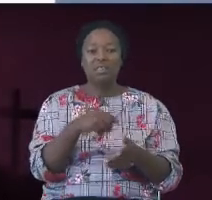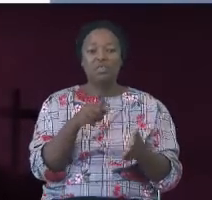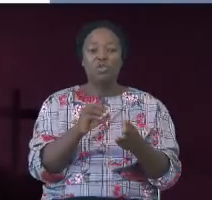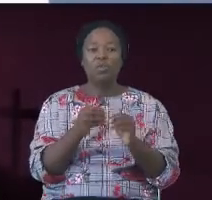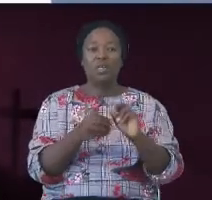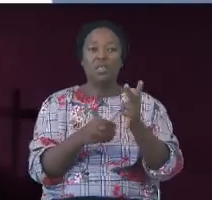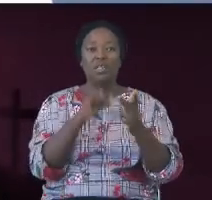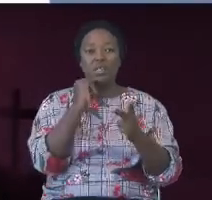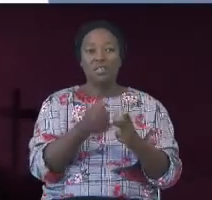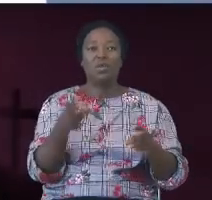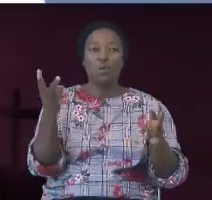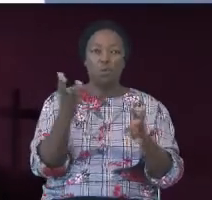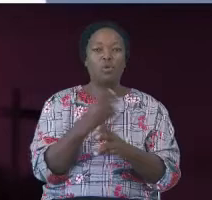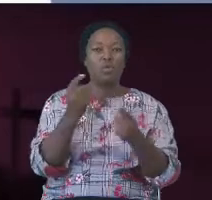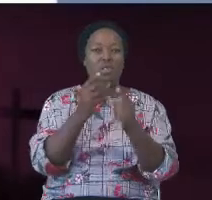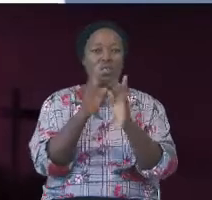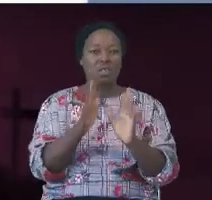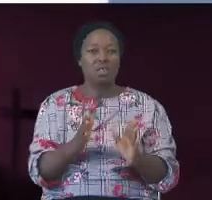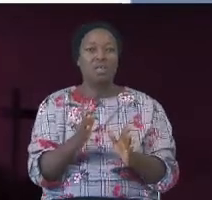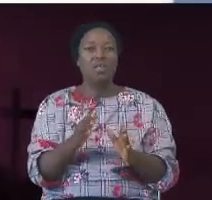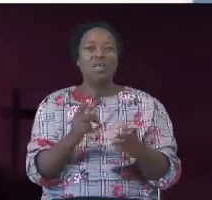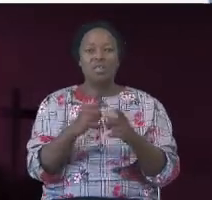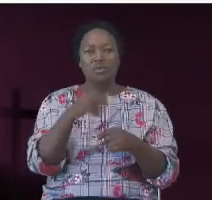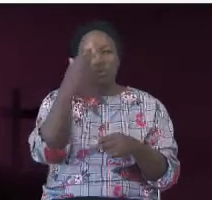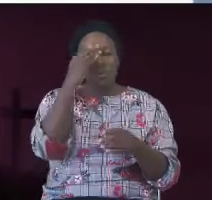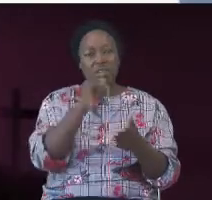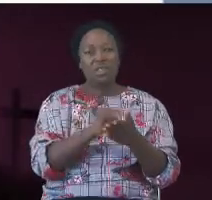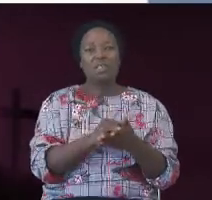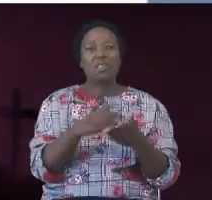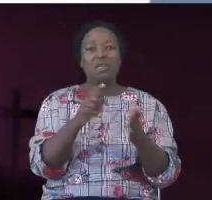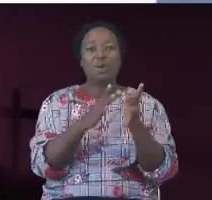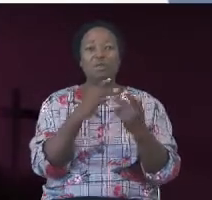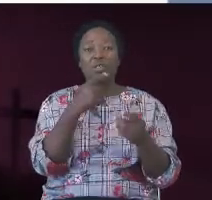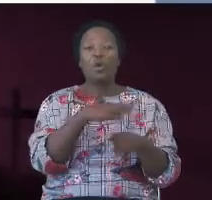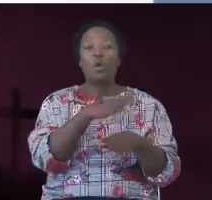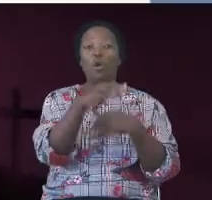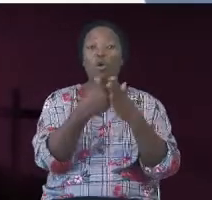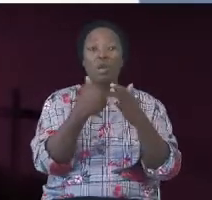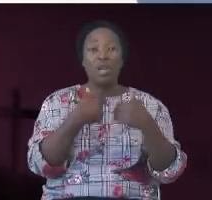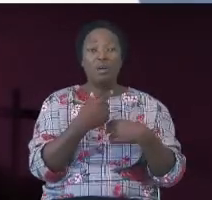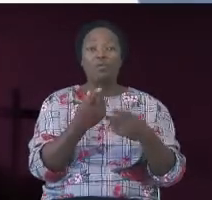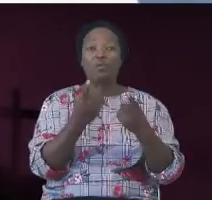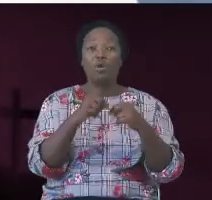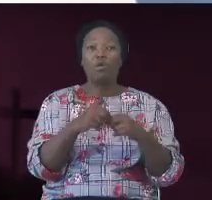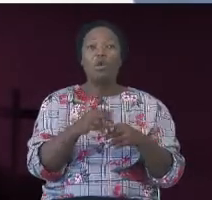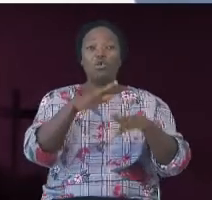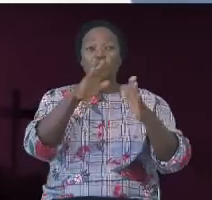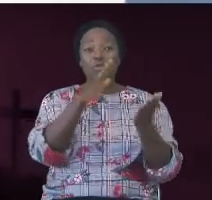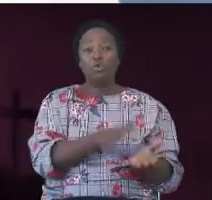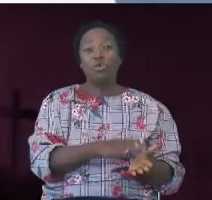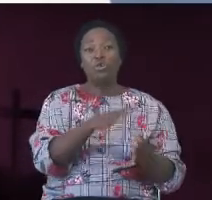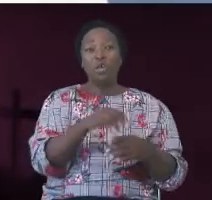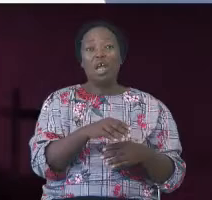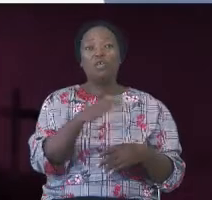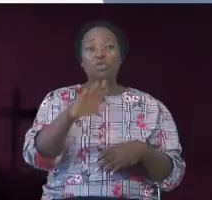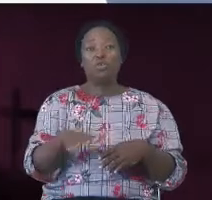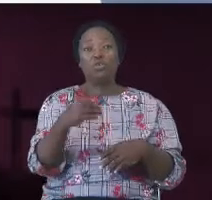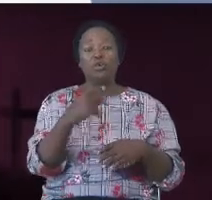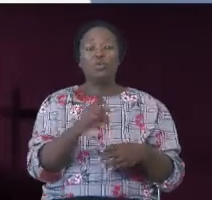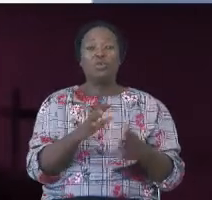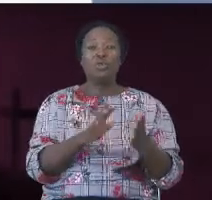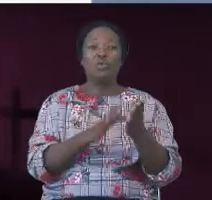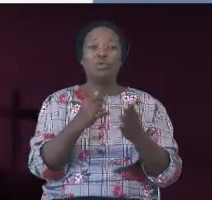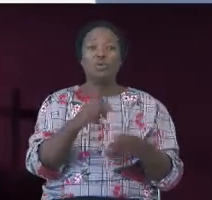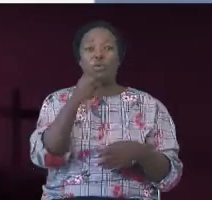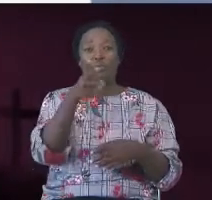the salvation for everyone all i've seen and come short of the glory of god